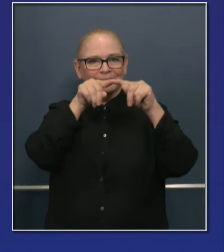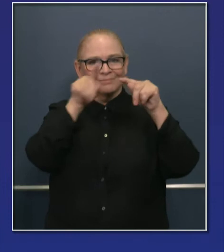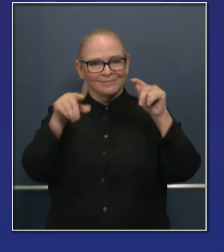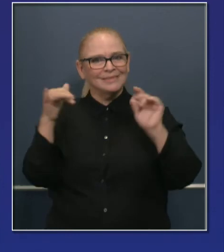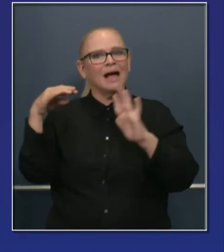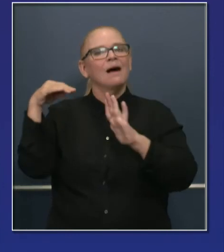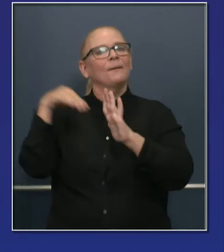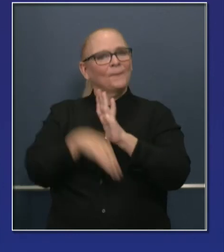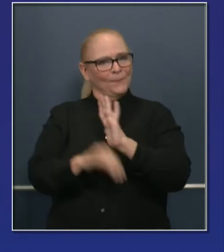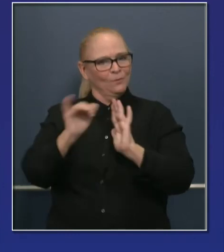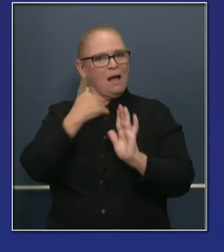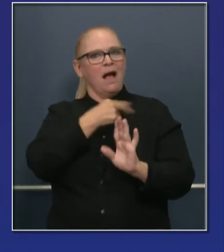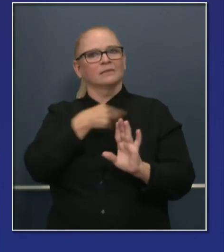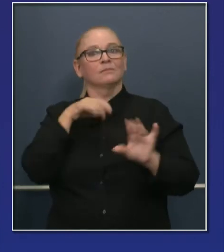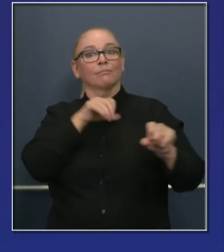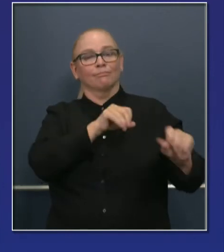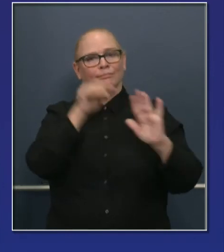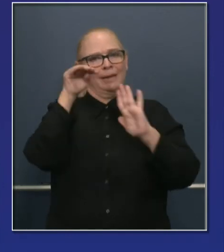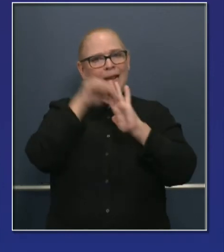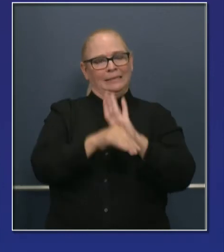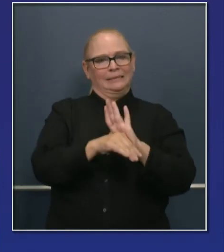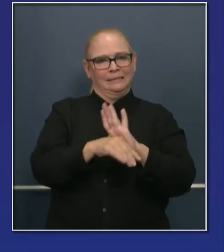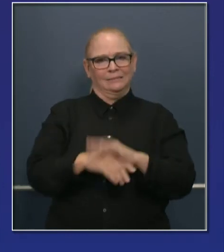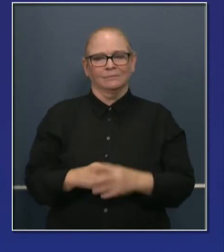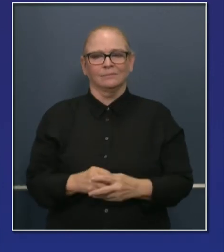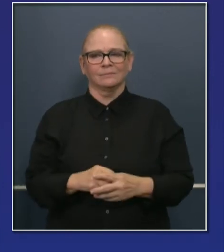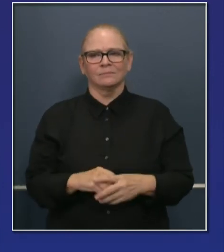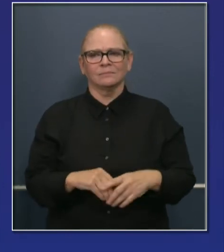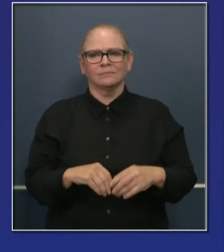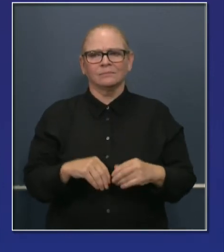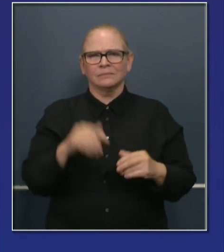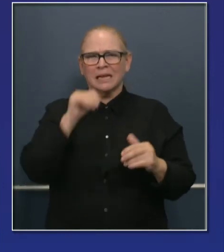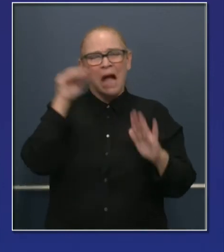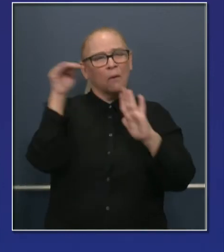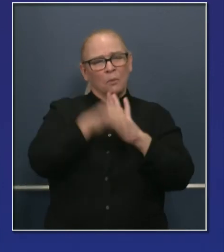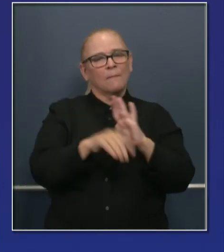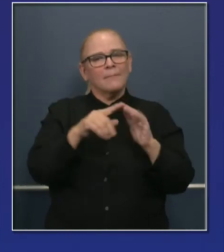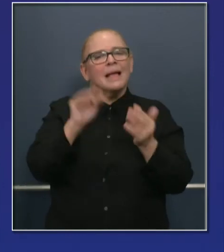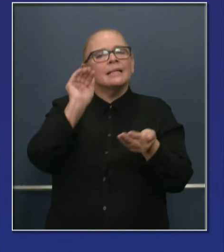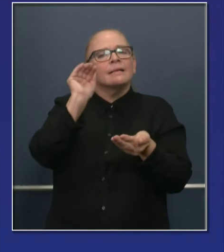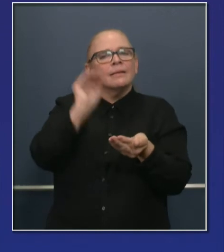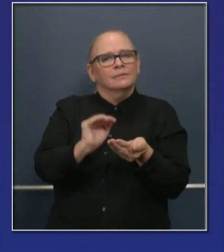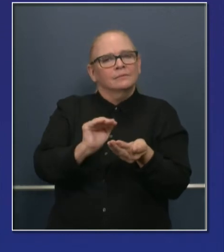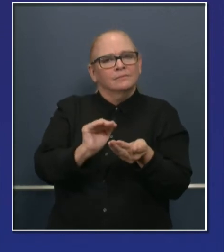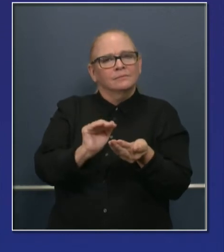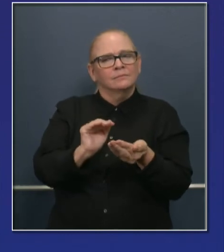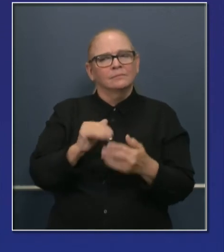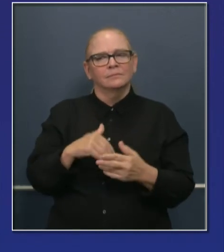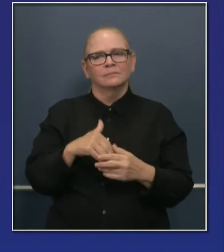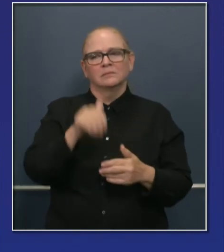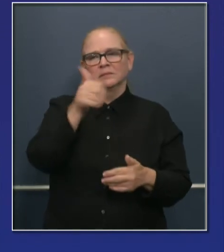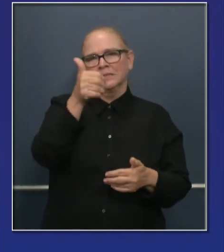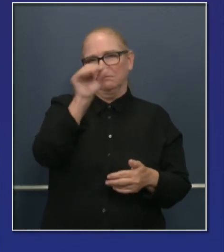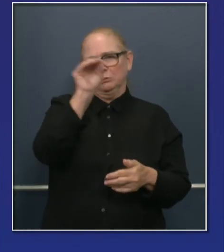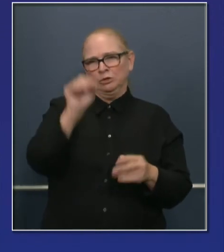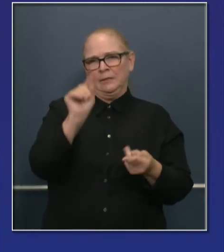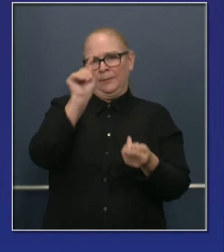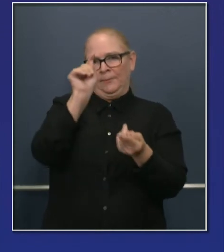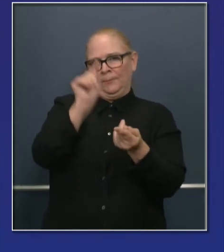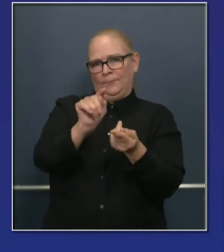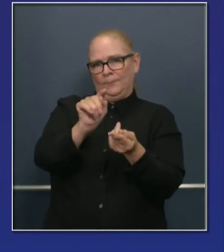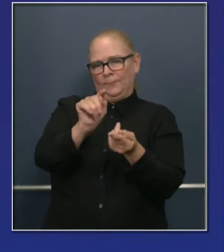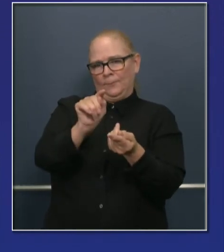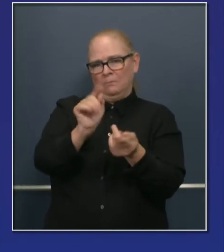hospitalizations go down modestly, 10% decrease in the total number of positive cases in